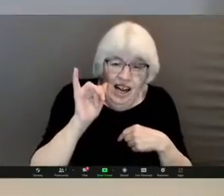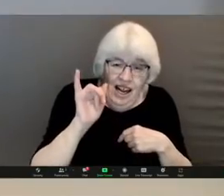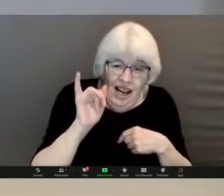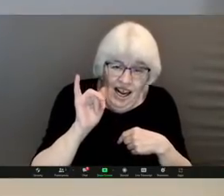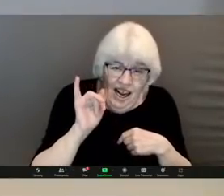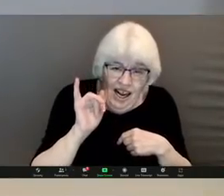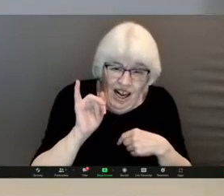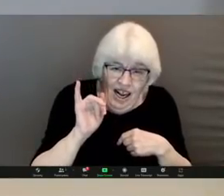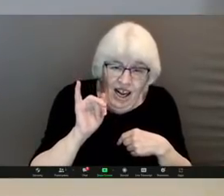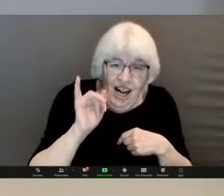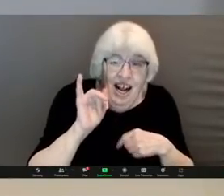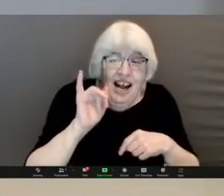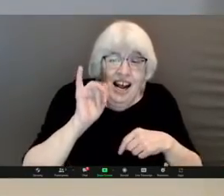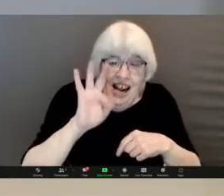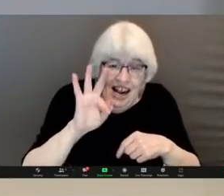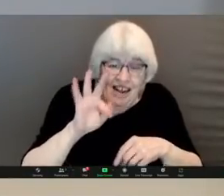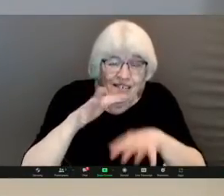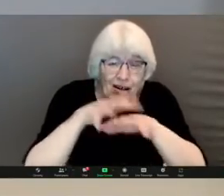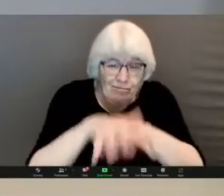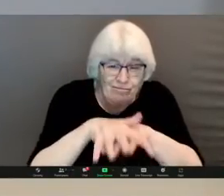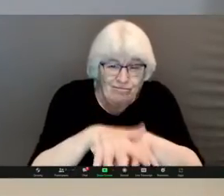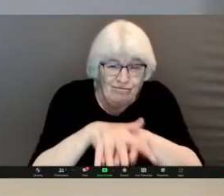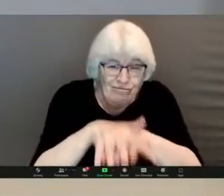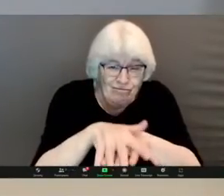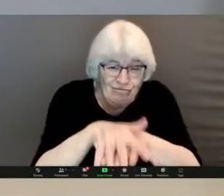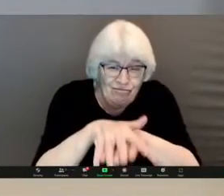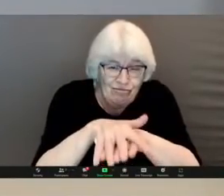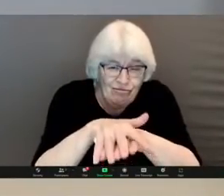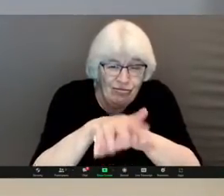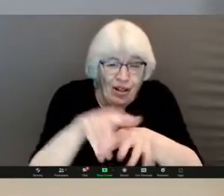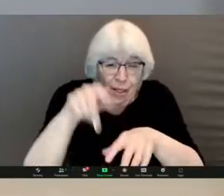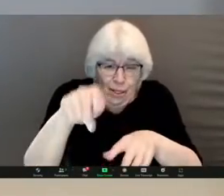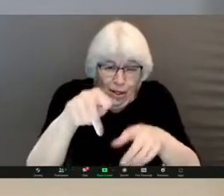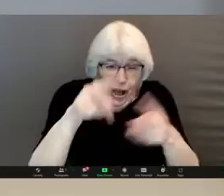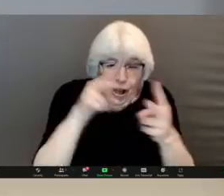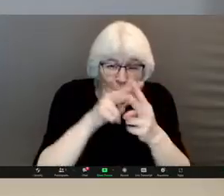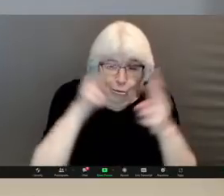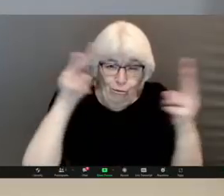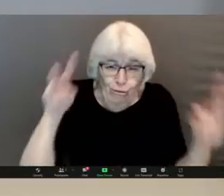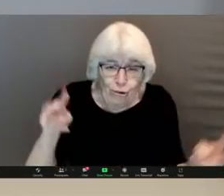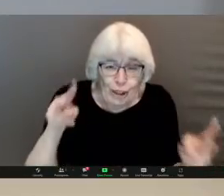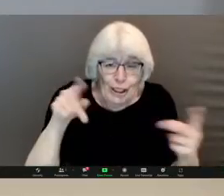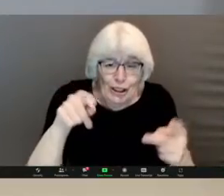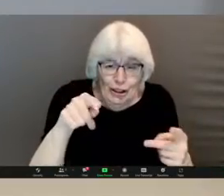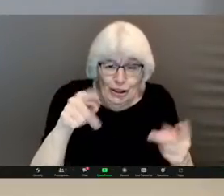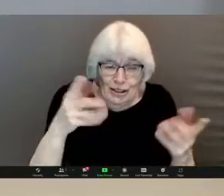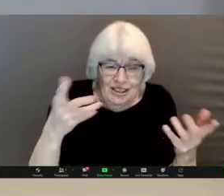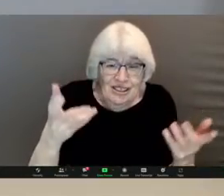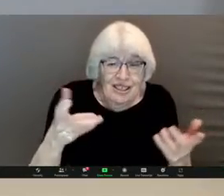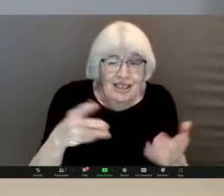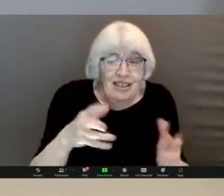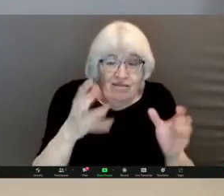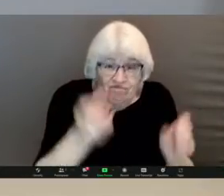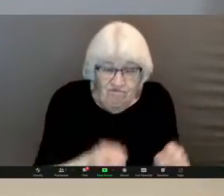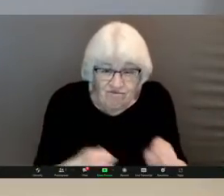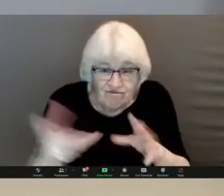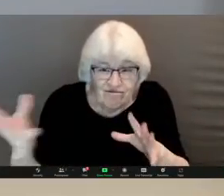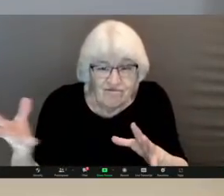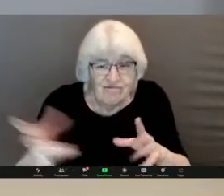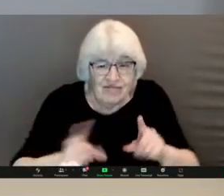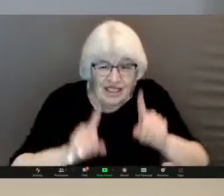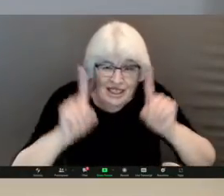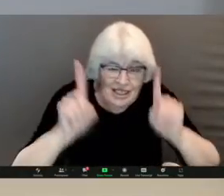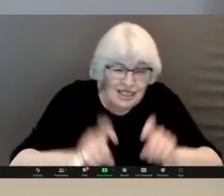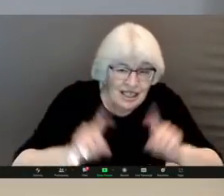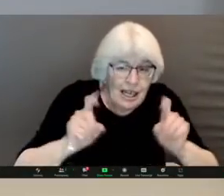So I think we've answered that question a couple of times through certainly written responses too, but